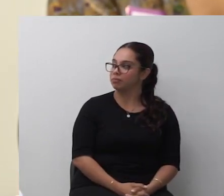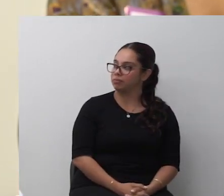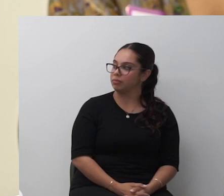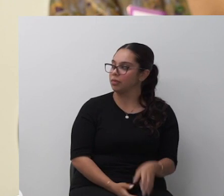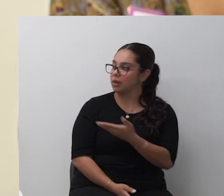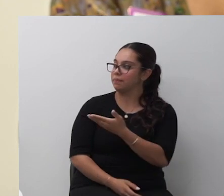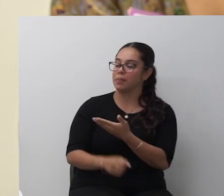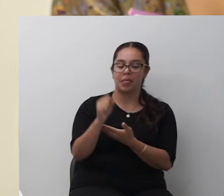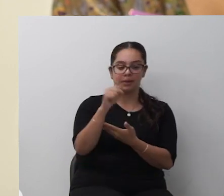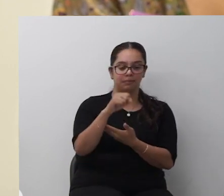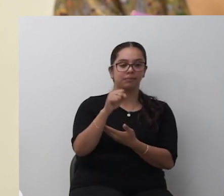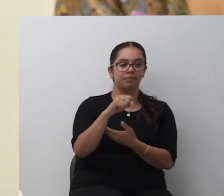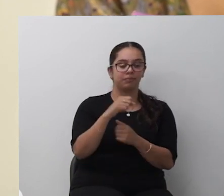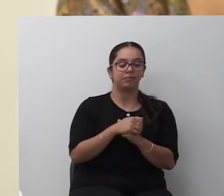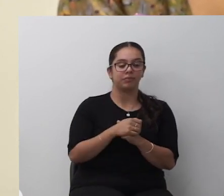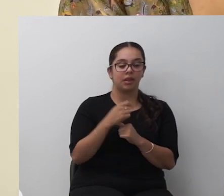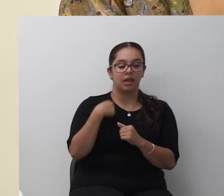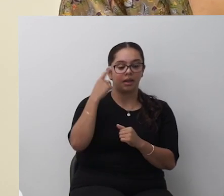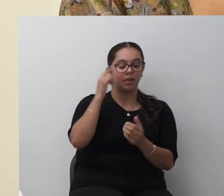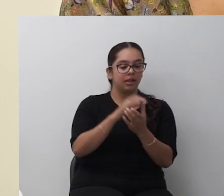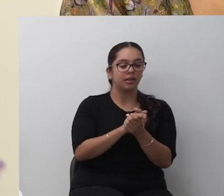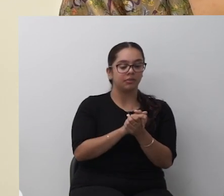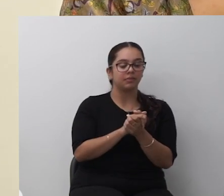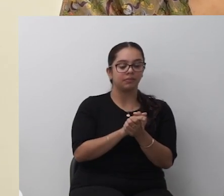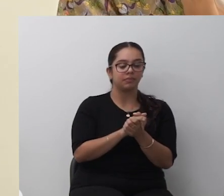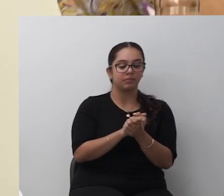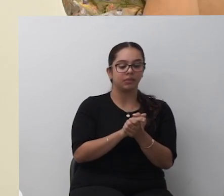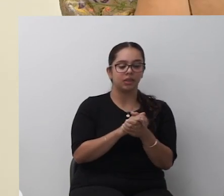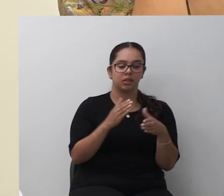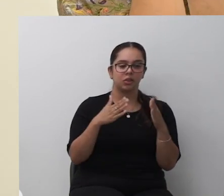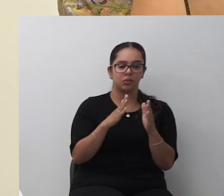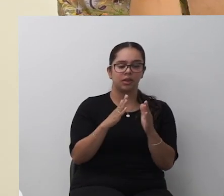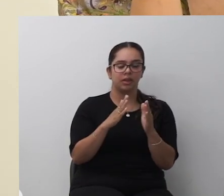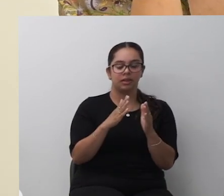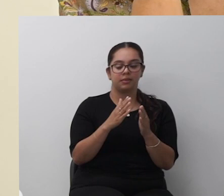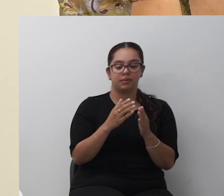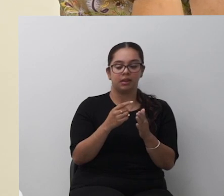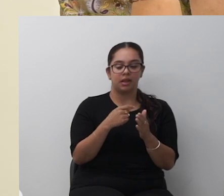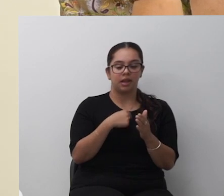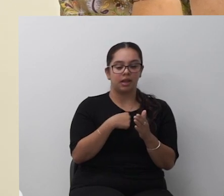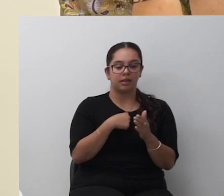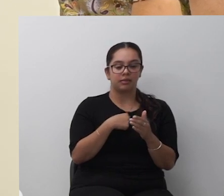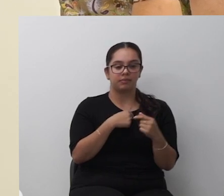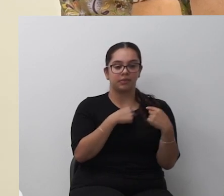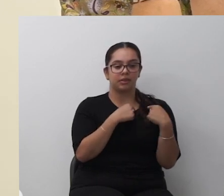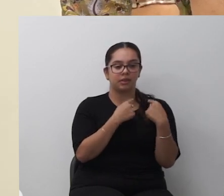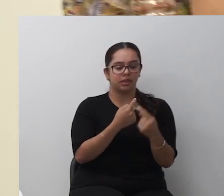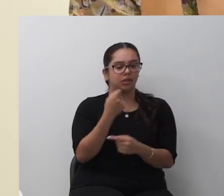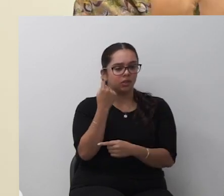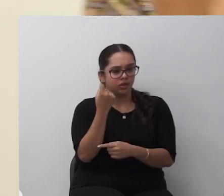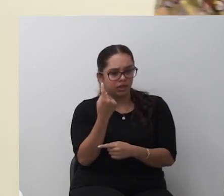Yeah, I think that it's the way that I've been processing